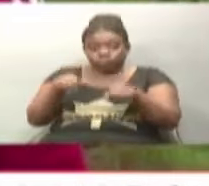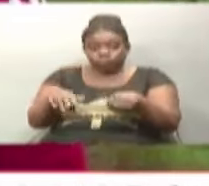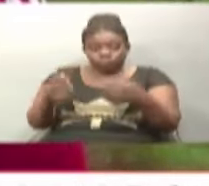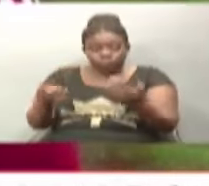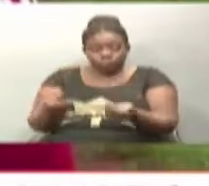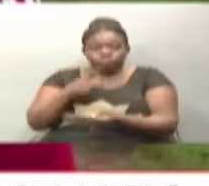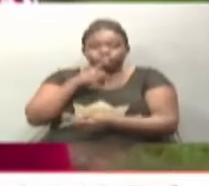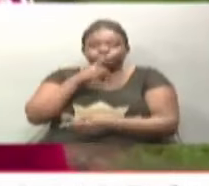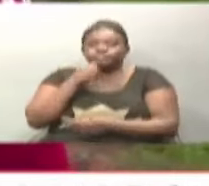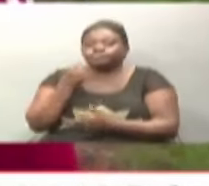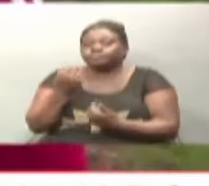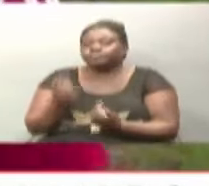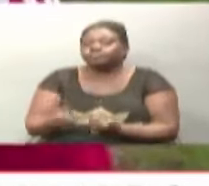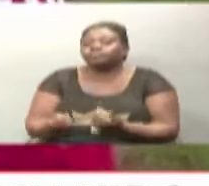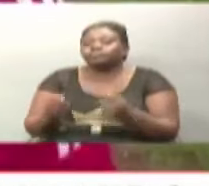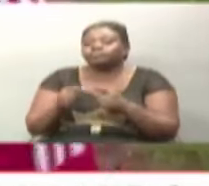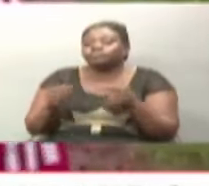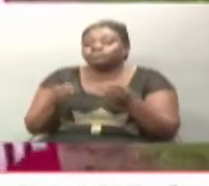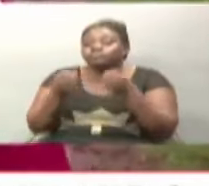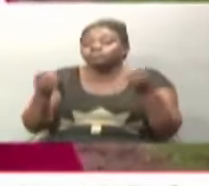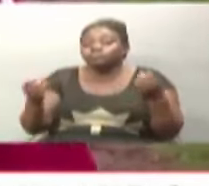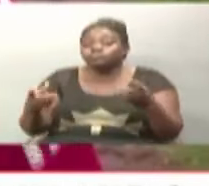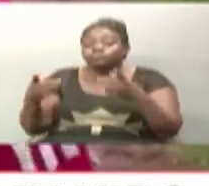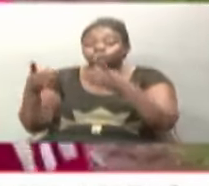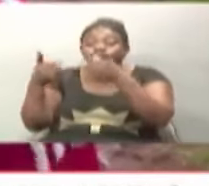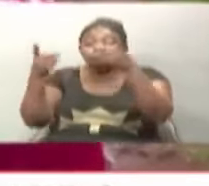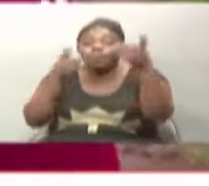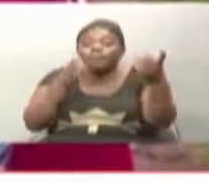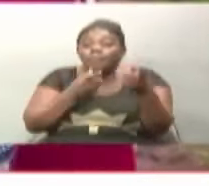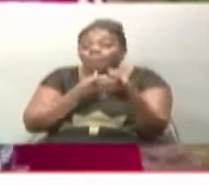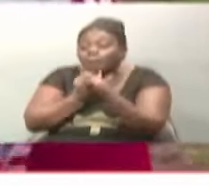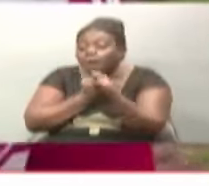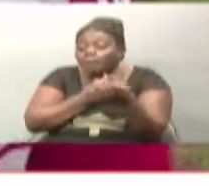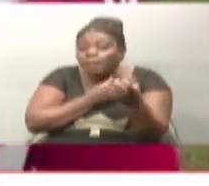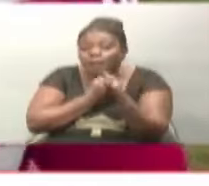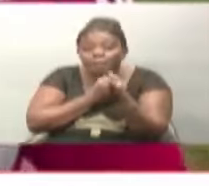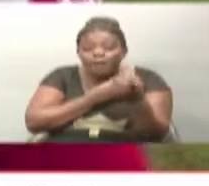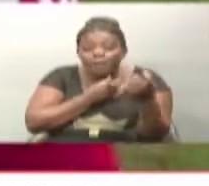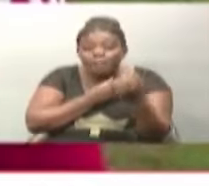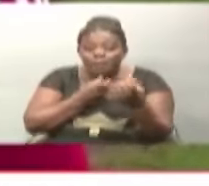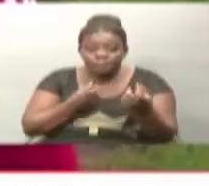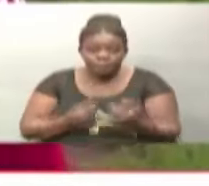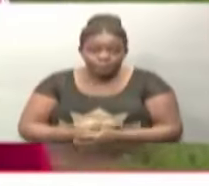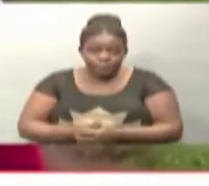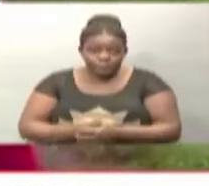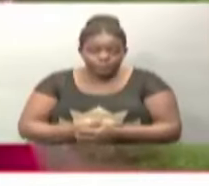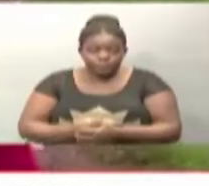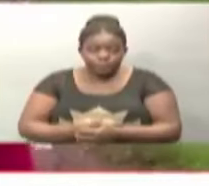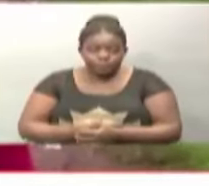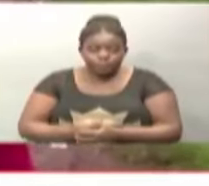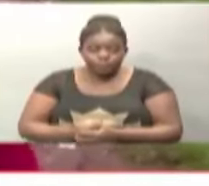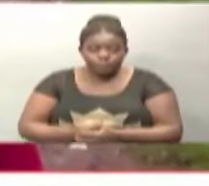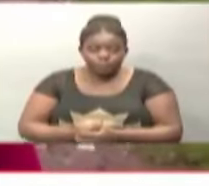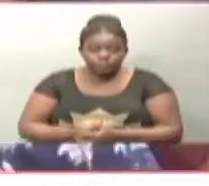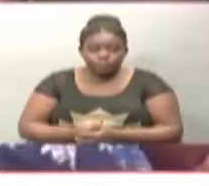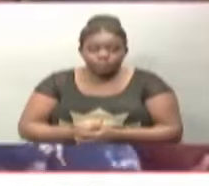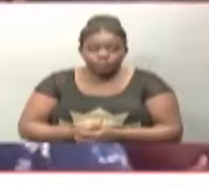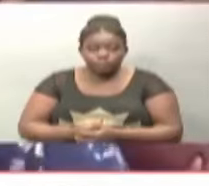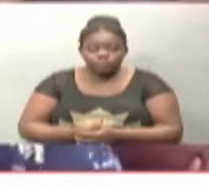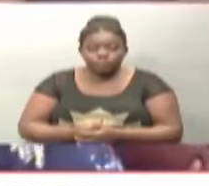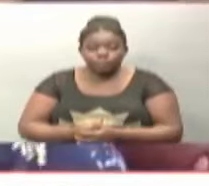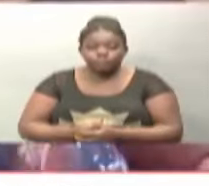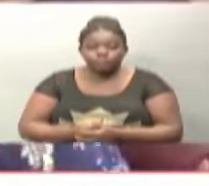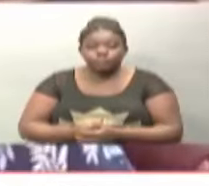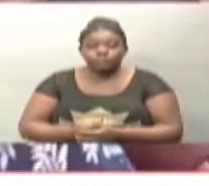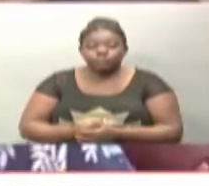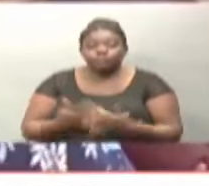batabuse njabade ne mundu zinenene zobuzigani nga nana akatamu wano ngoma kubato babudi debyo ngoma